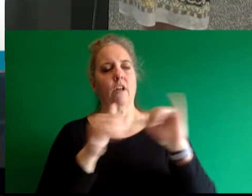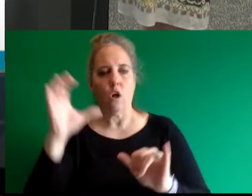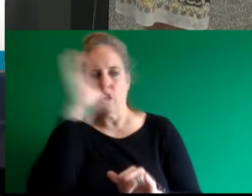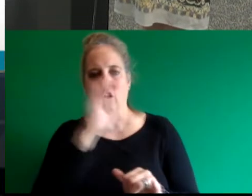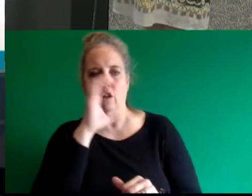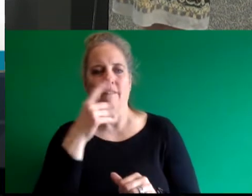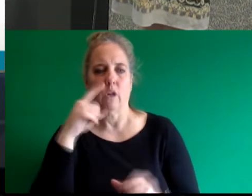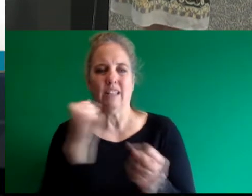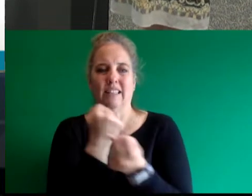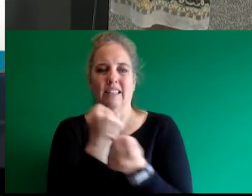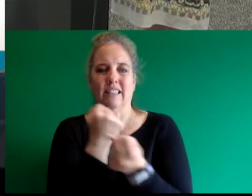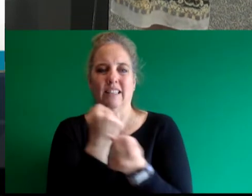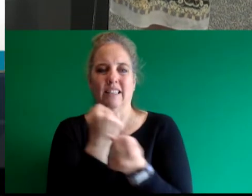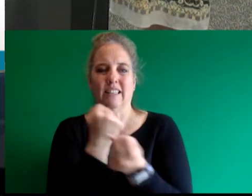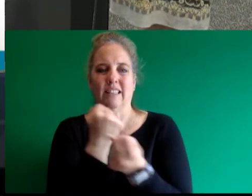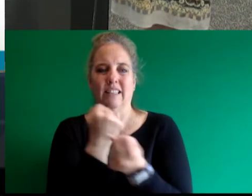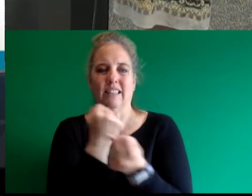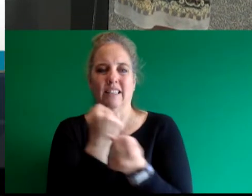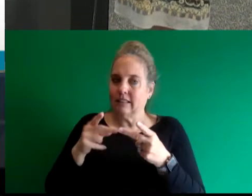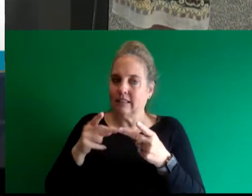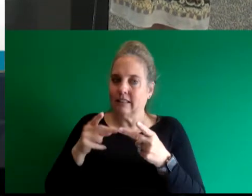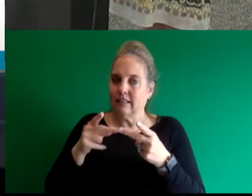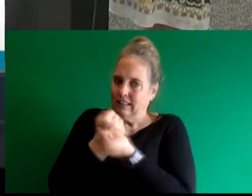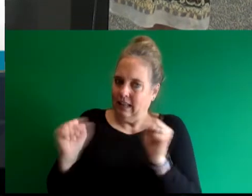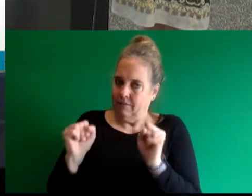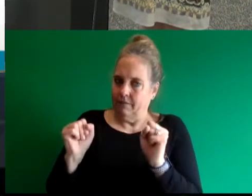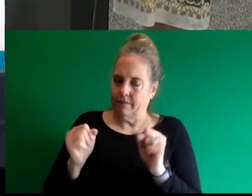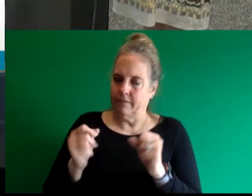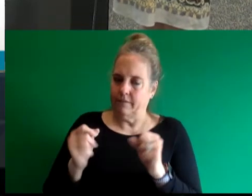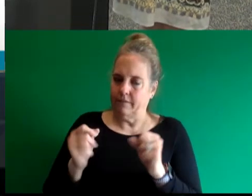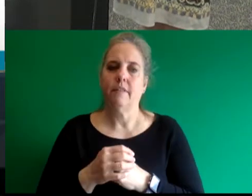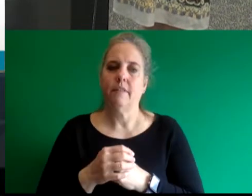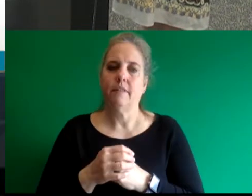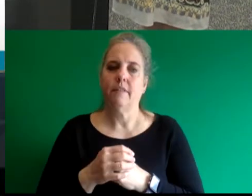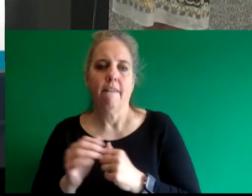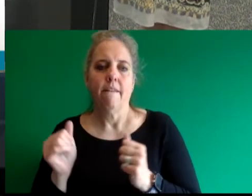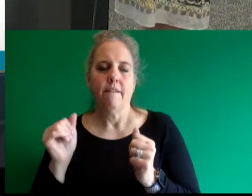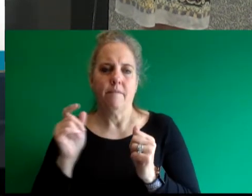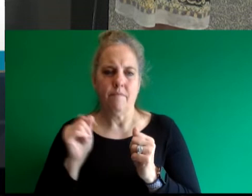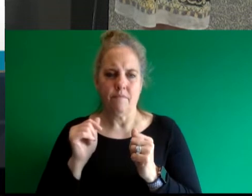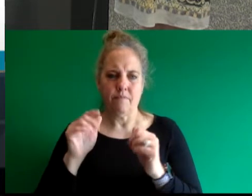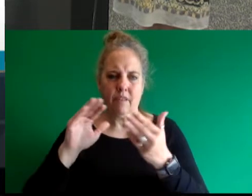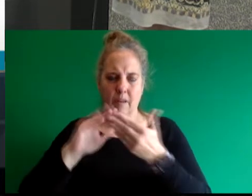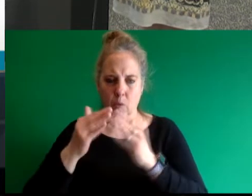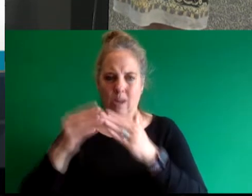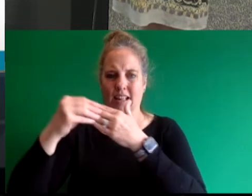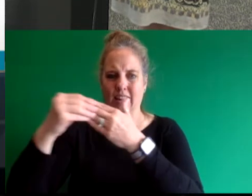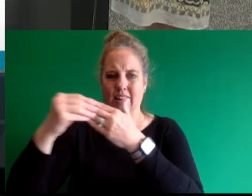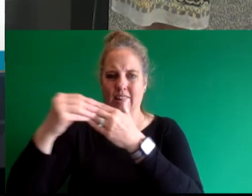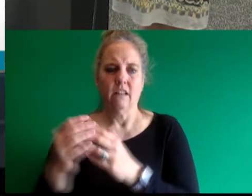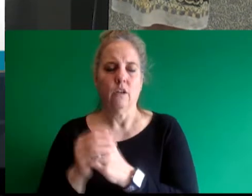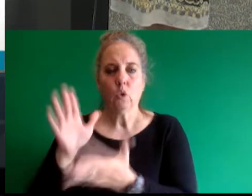sector, community leaders, schools, and all